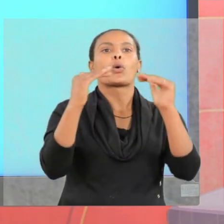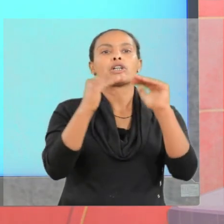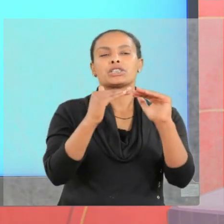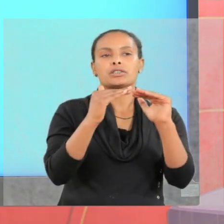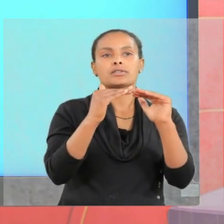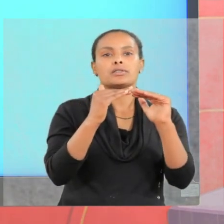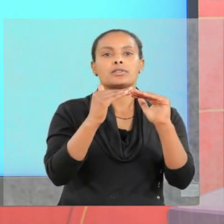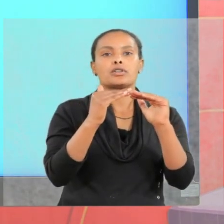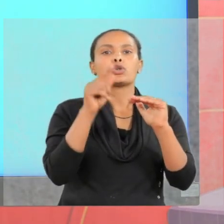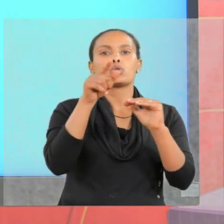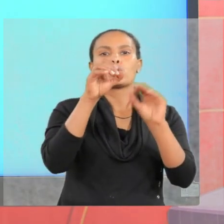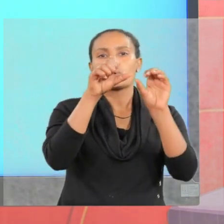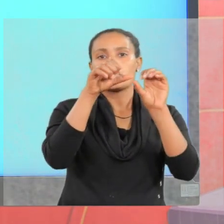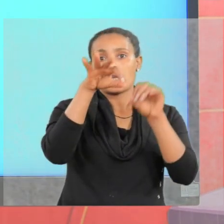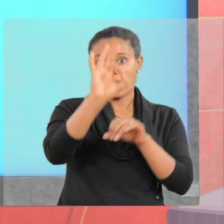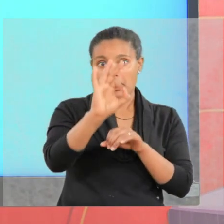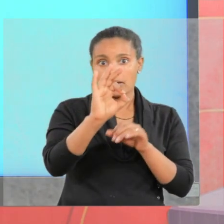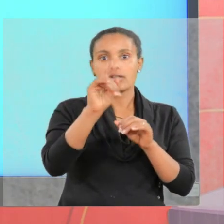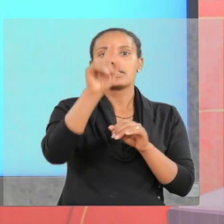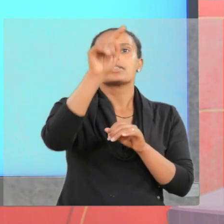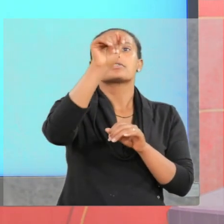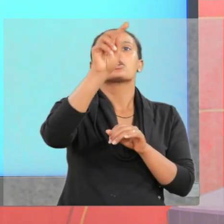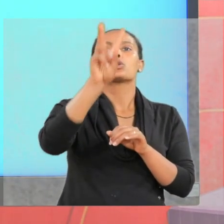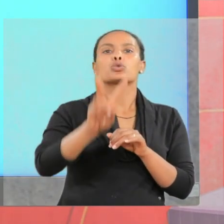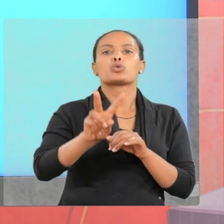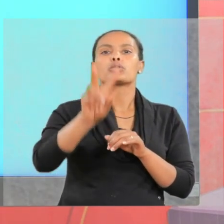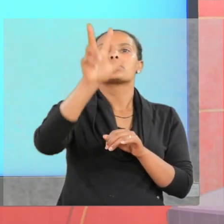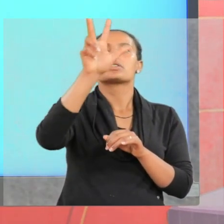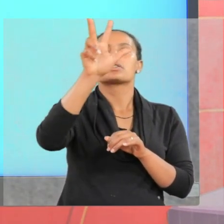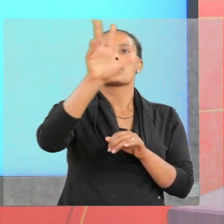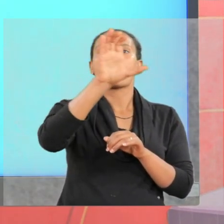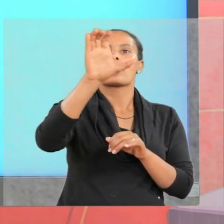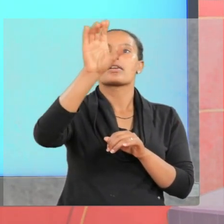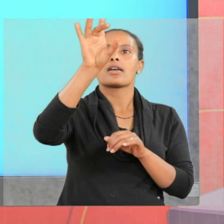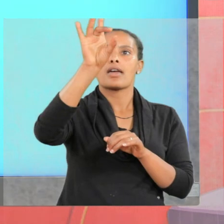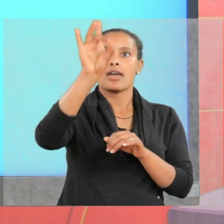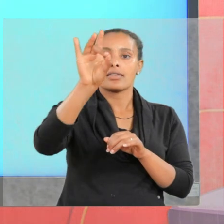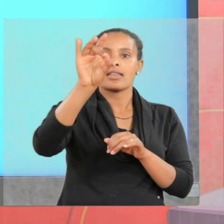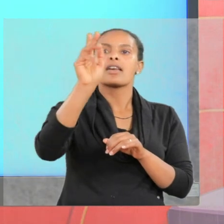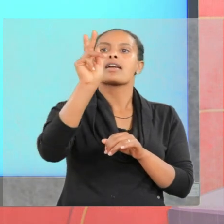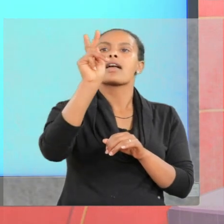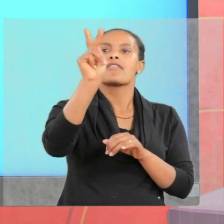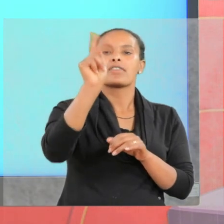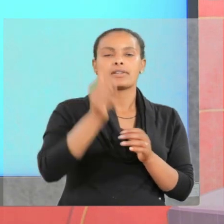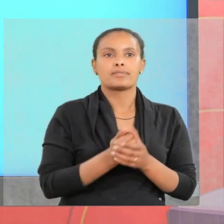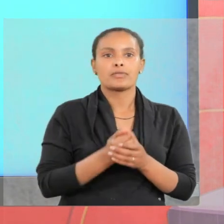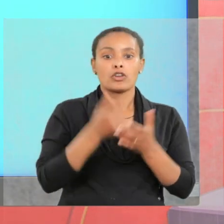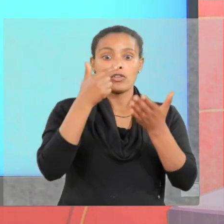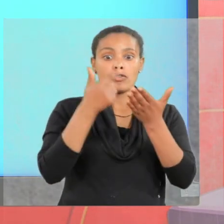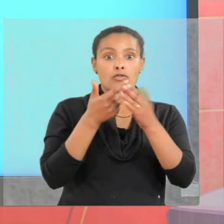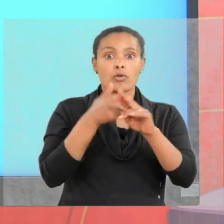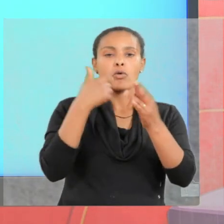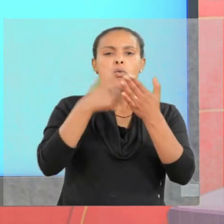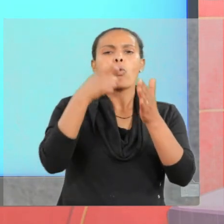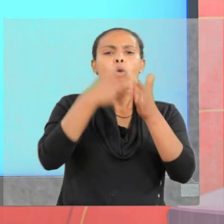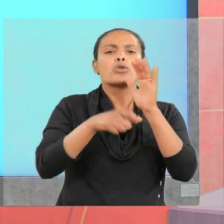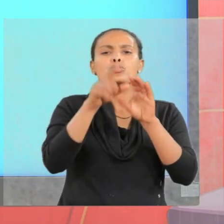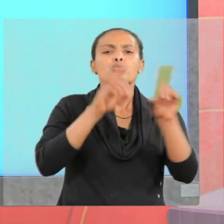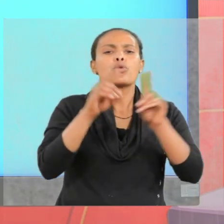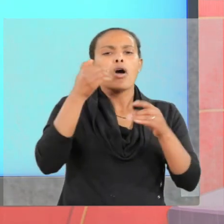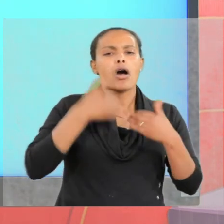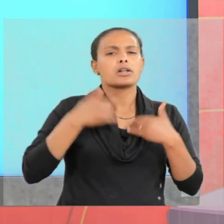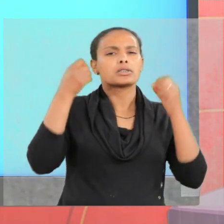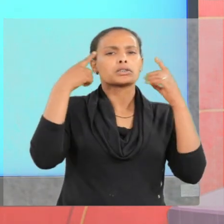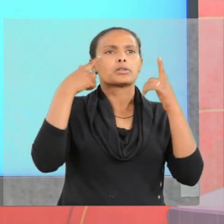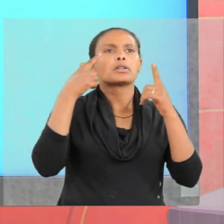equation, you get T2, 308 Kelvin. From this, what do you understand?